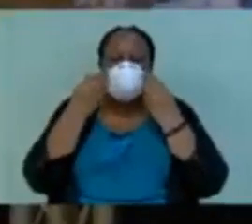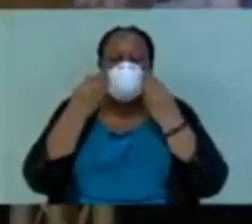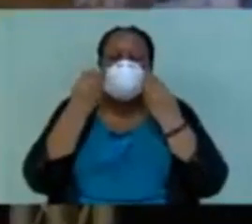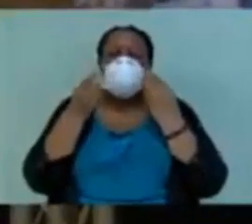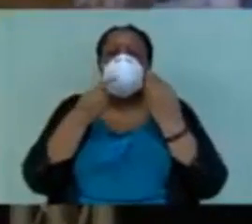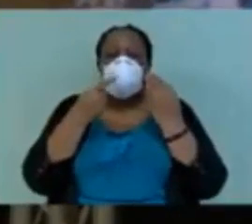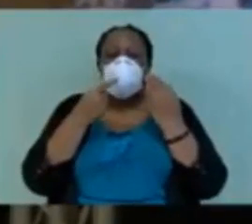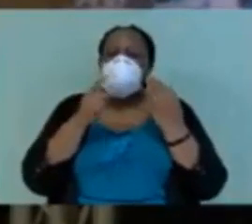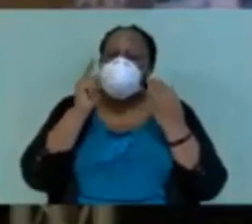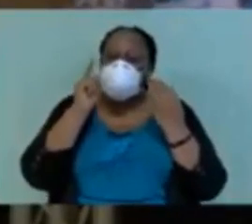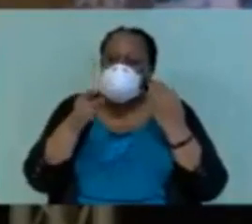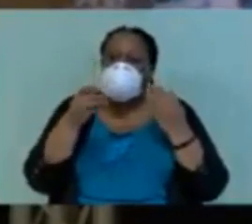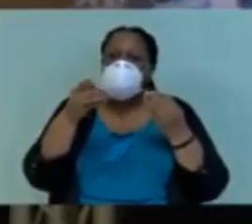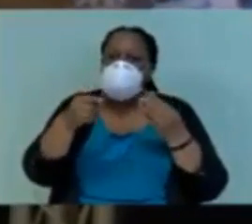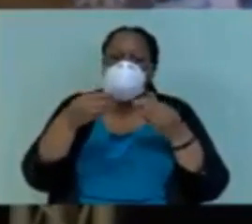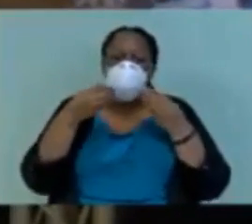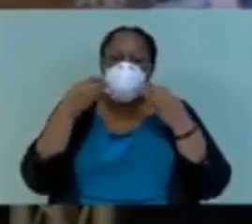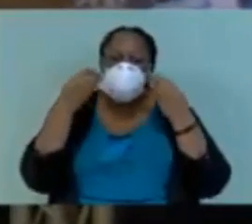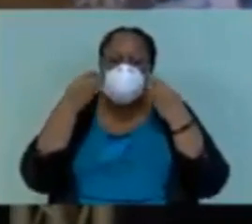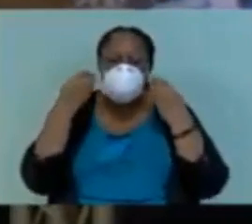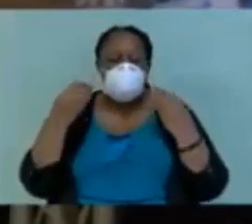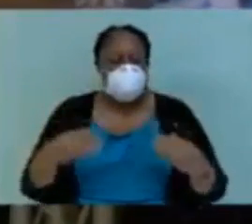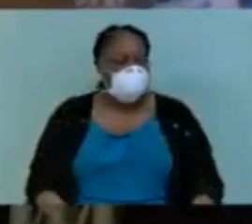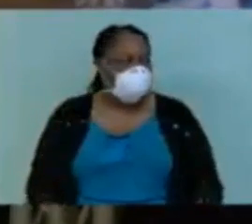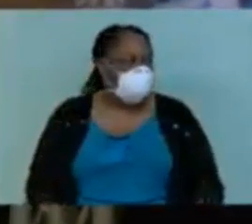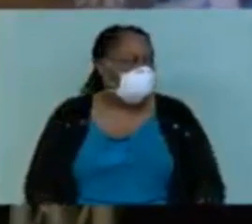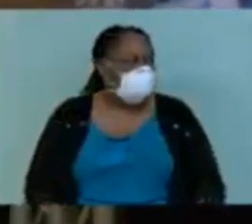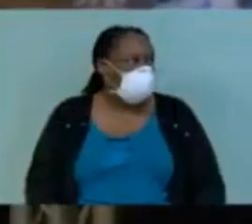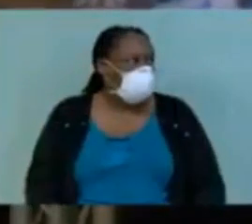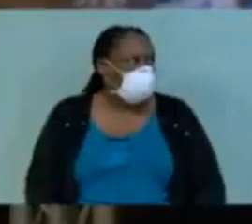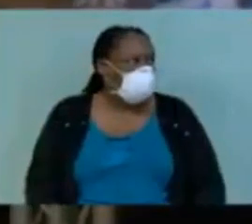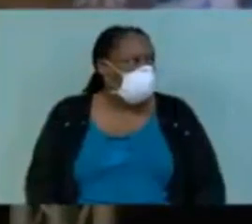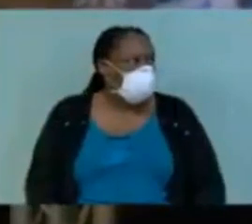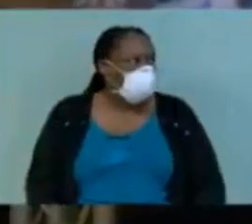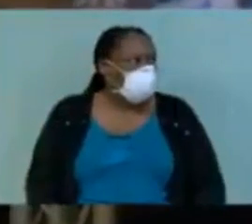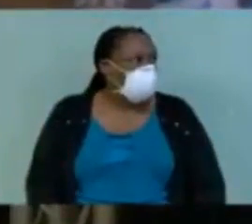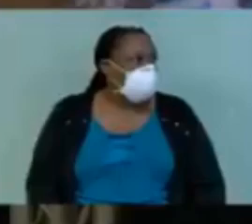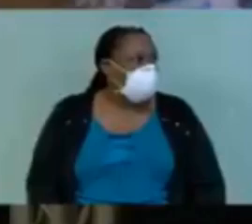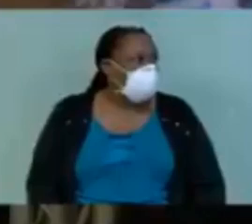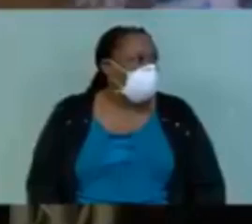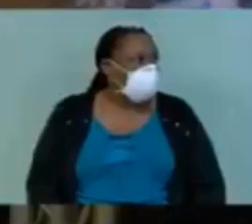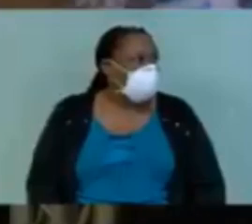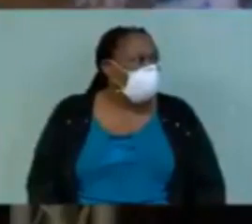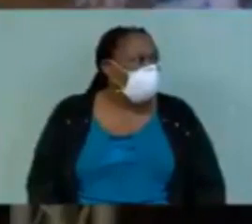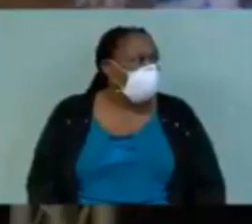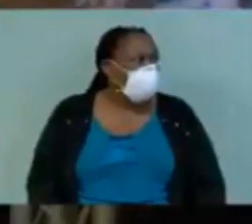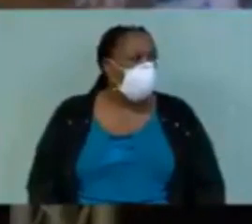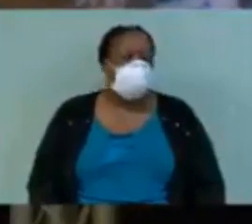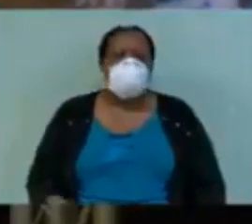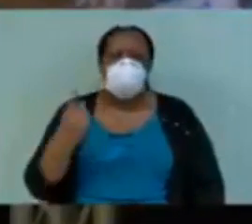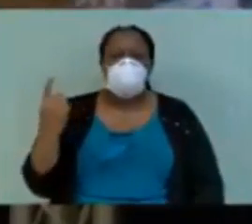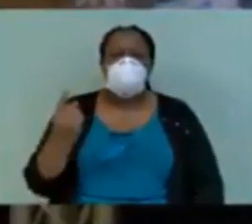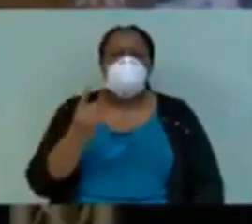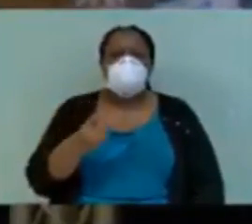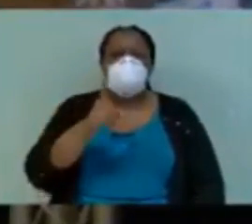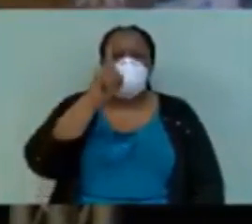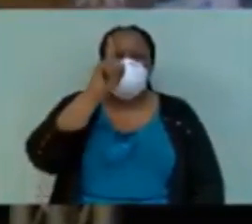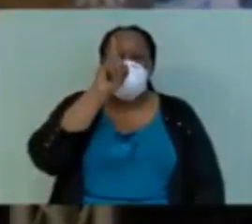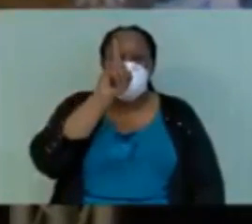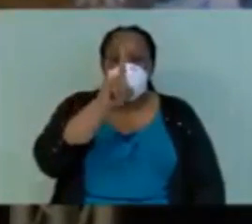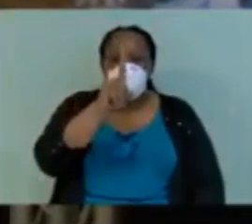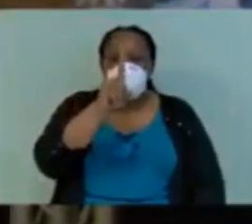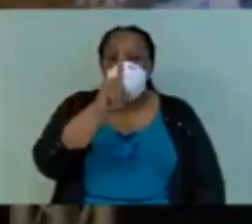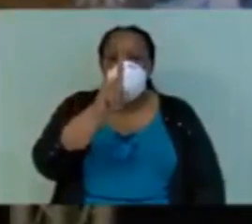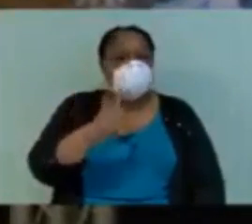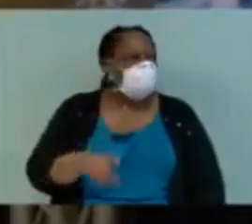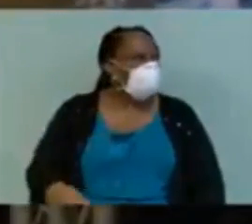one driver was not wearing his mask, and I am appealing to citizens. If the driver is not wearing